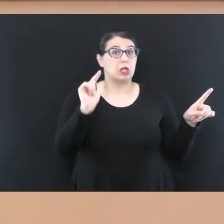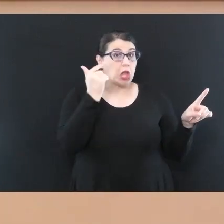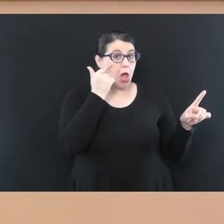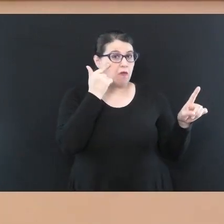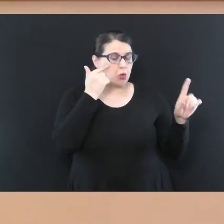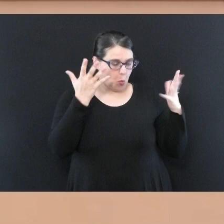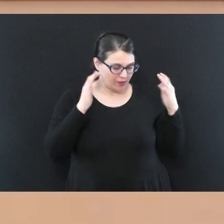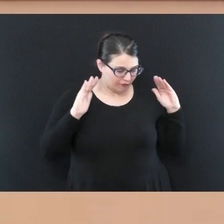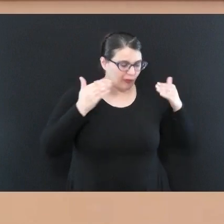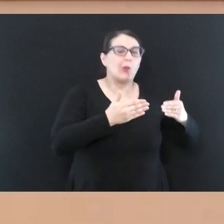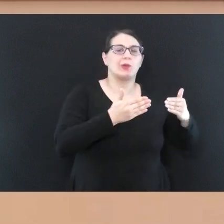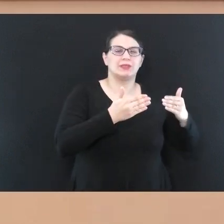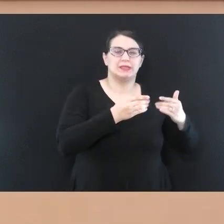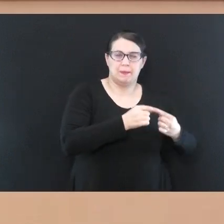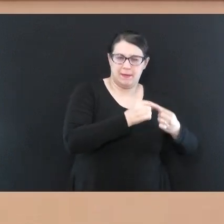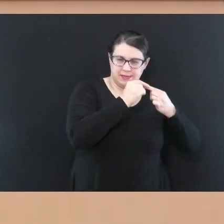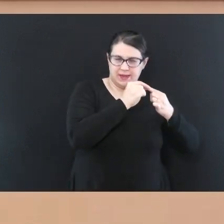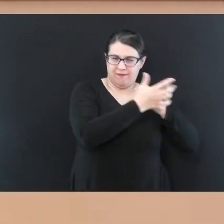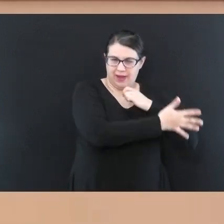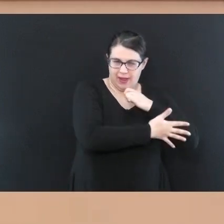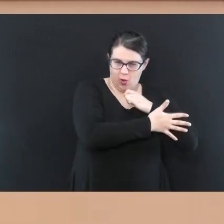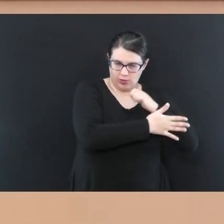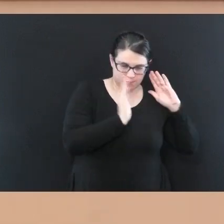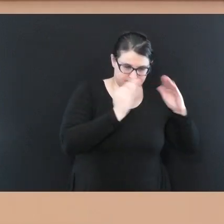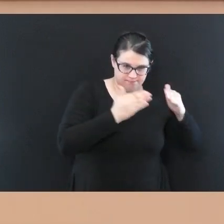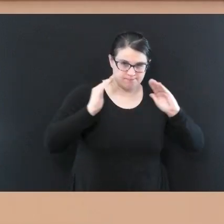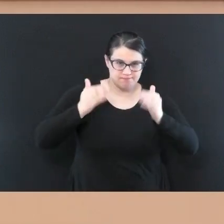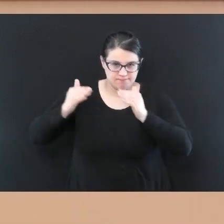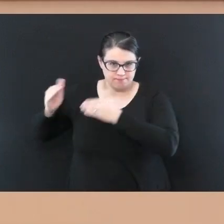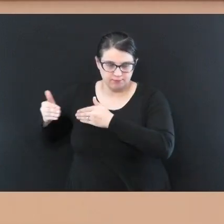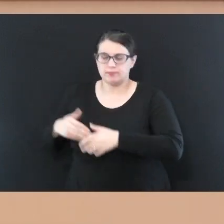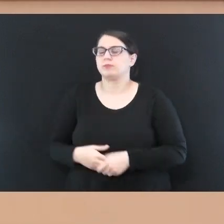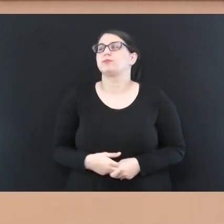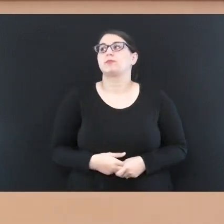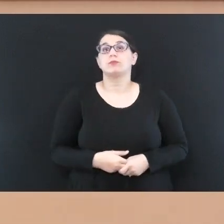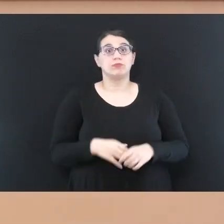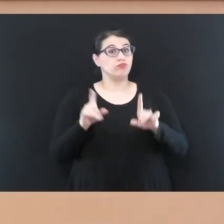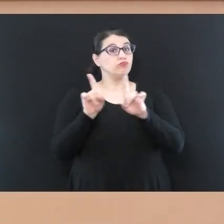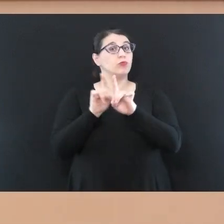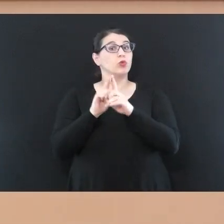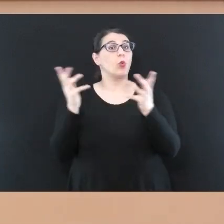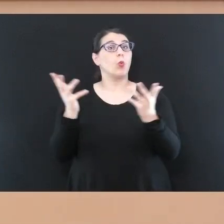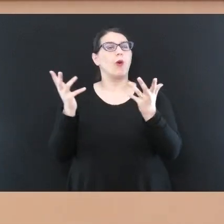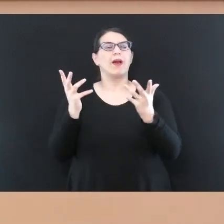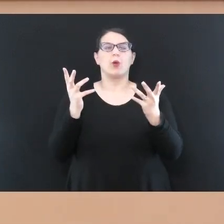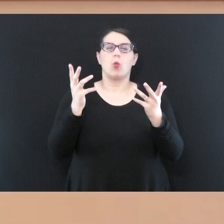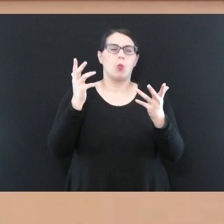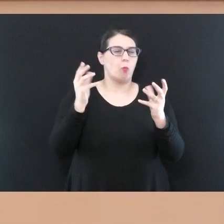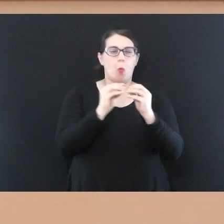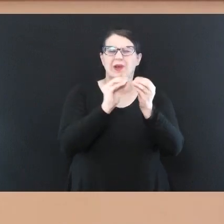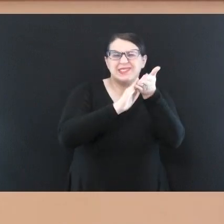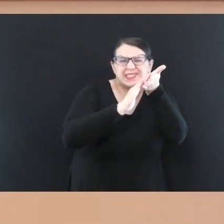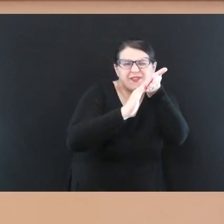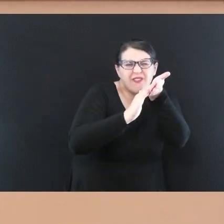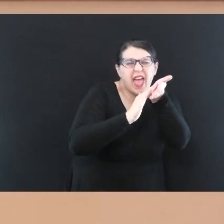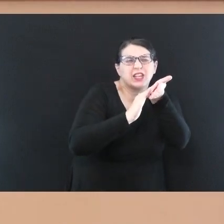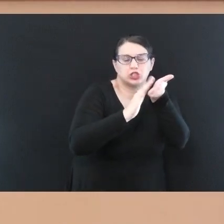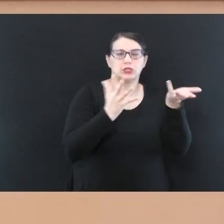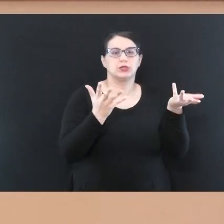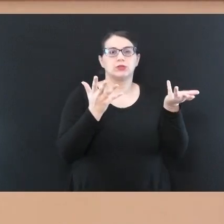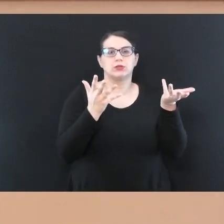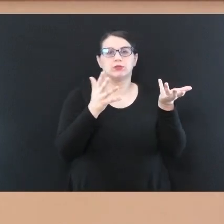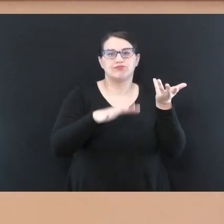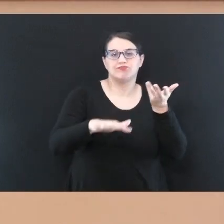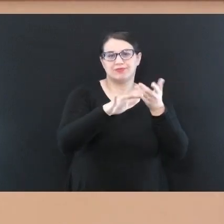counties. In addition to that, we will continue to work a significant number of disinfection missions. I want to